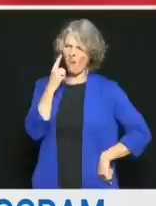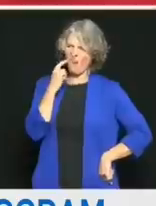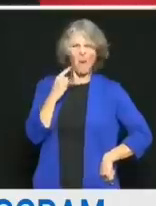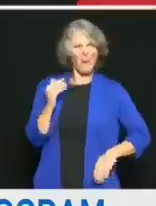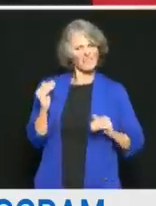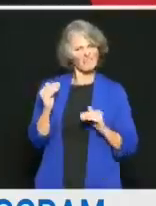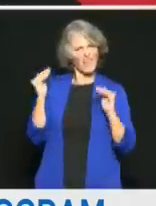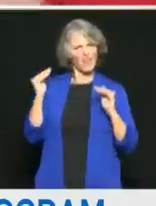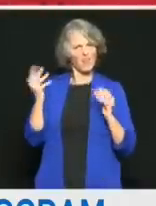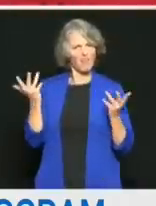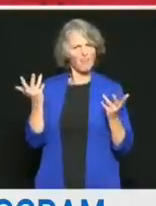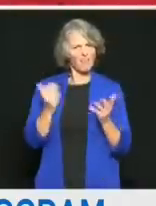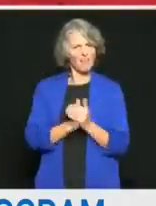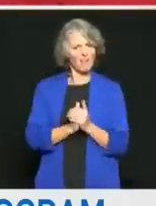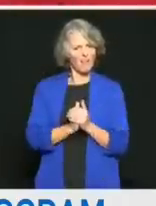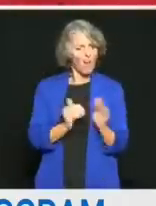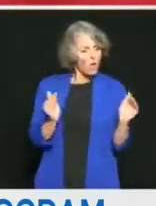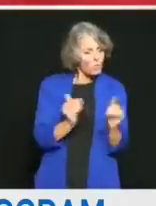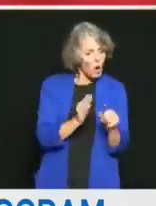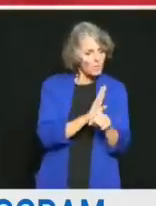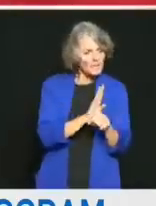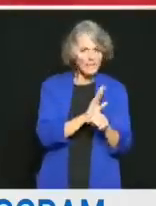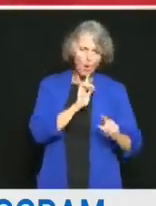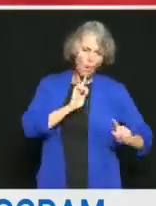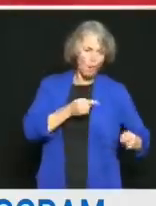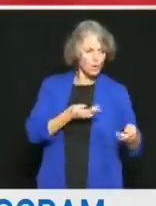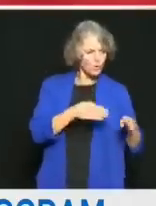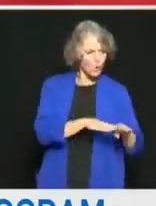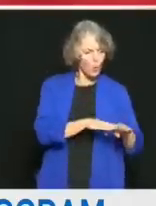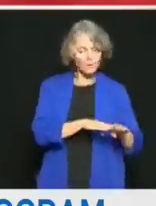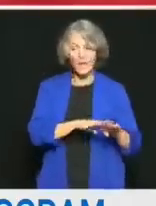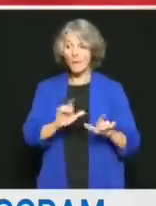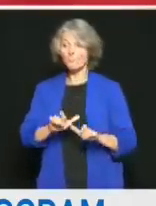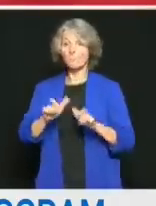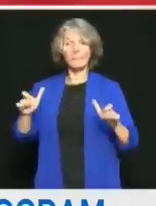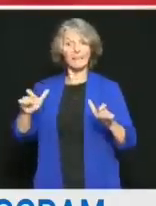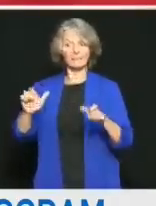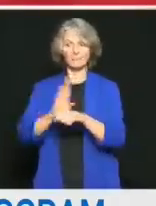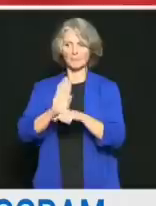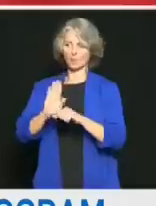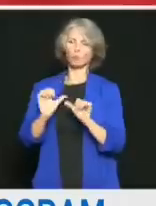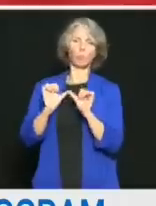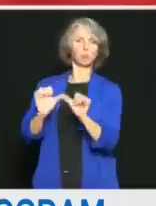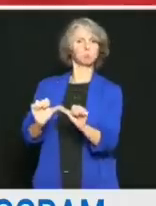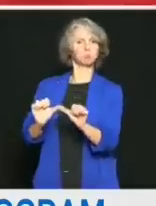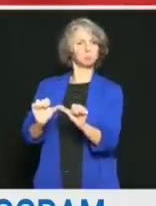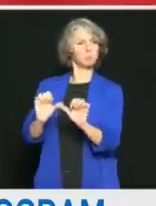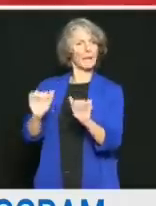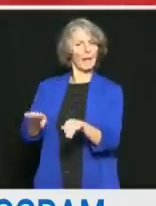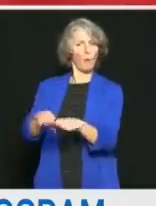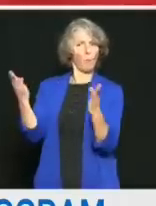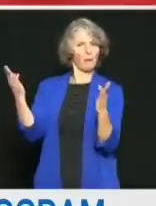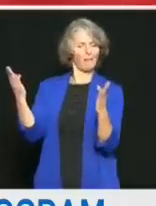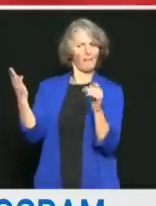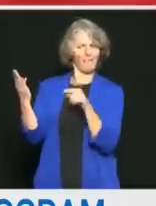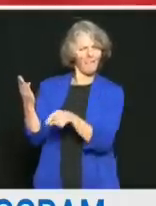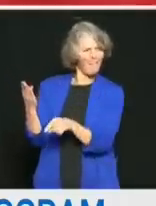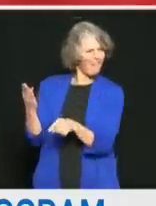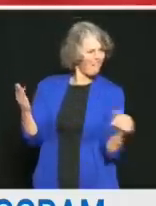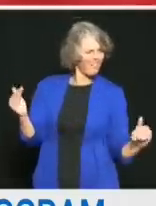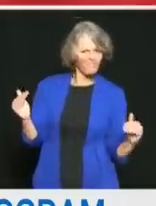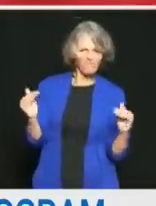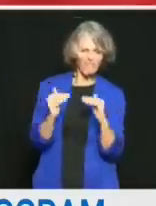that small businesses have to close their doors while big box stores generally get to stay open, and not only stay open, but